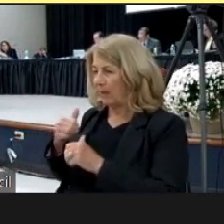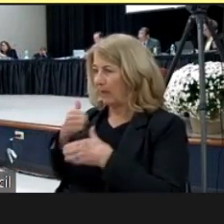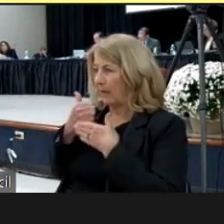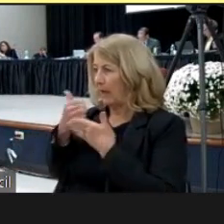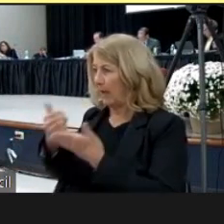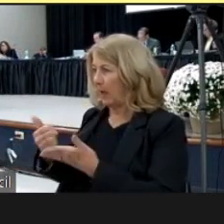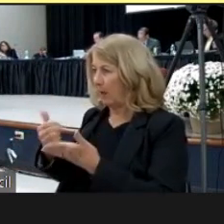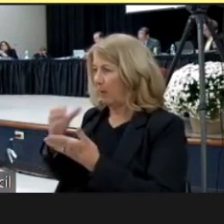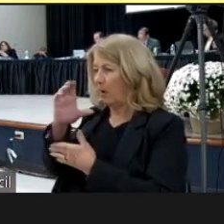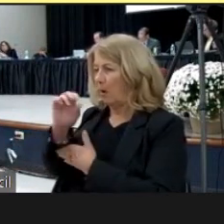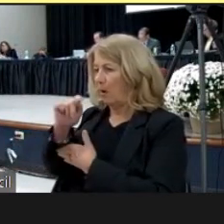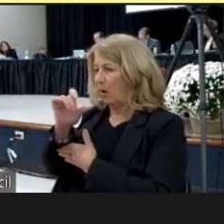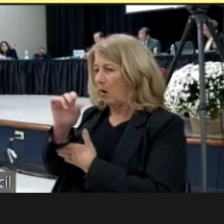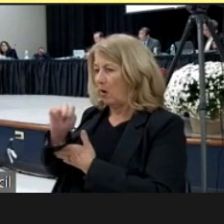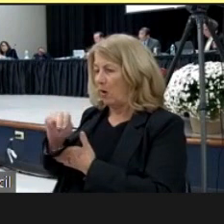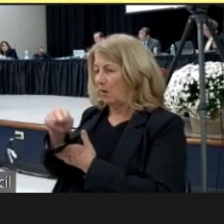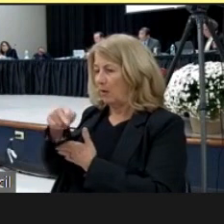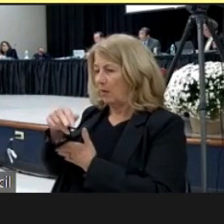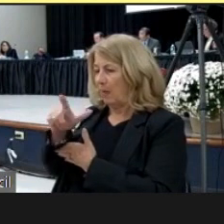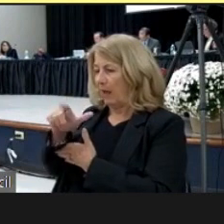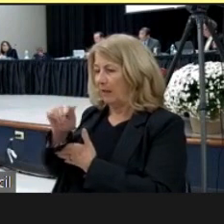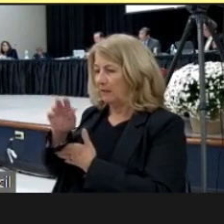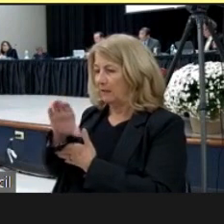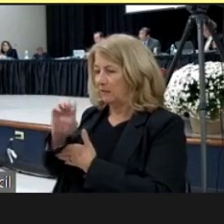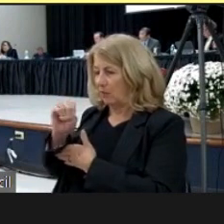Cotton Palace new park that's coming into